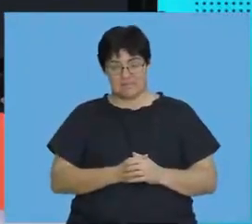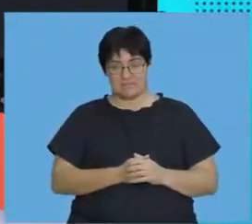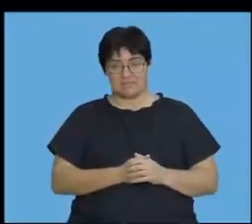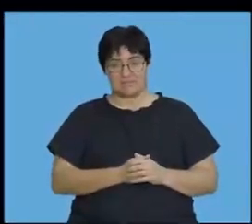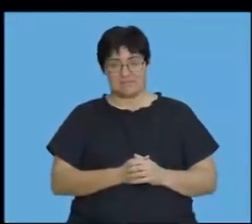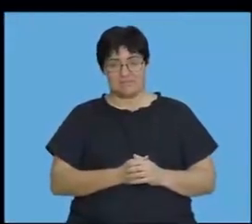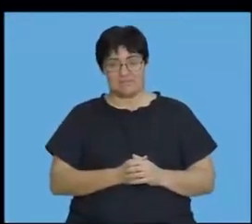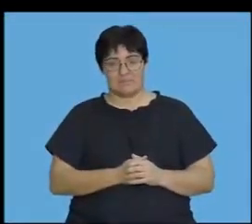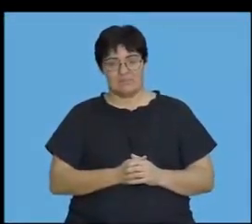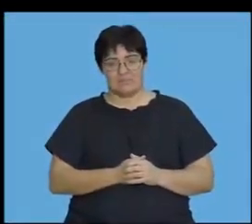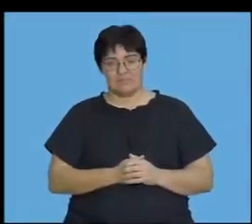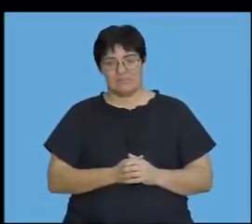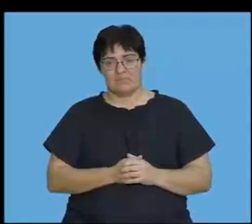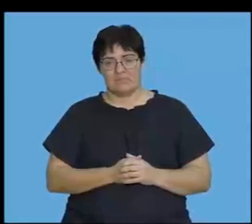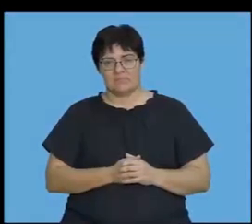okay? So